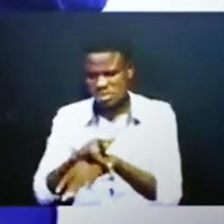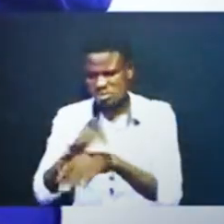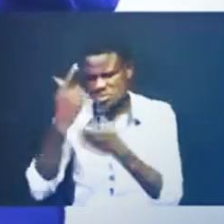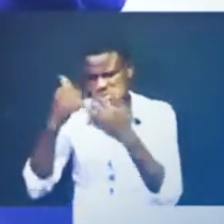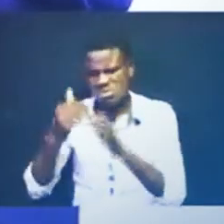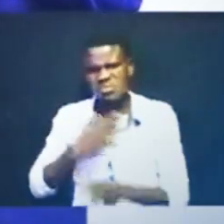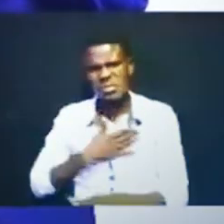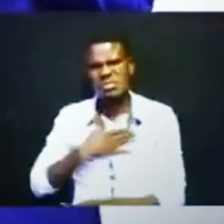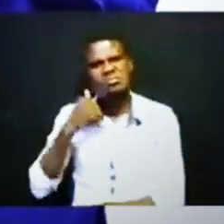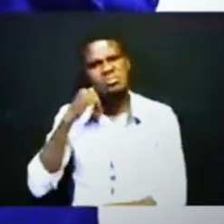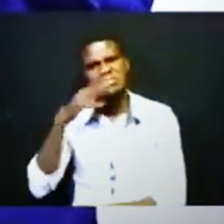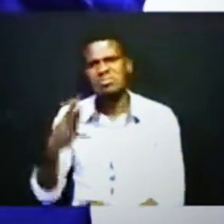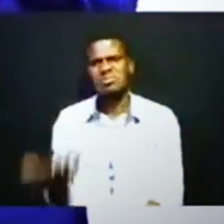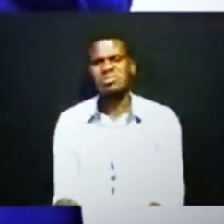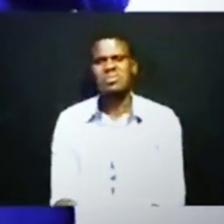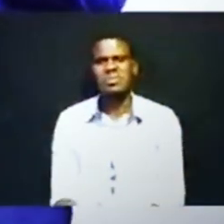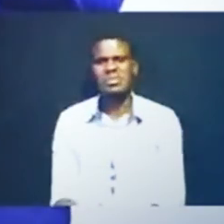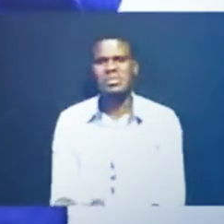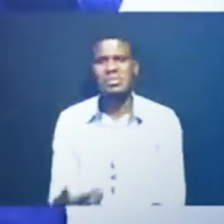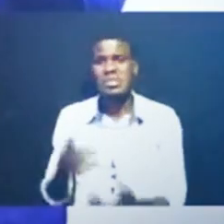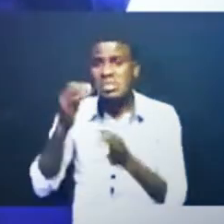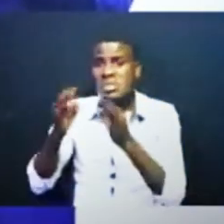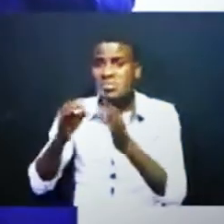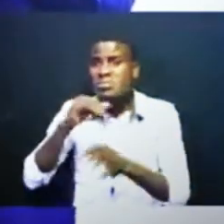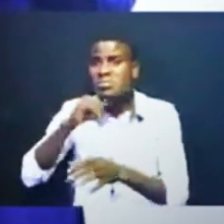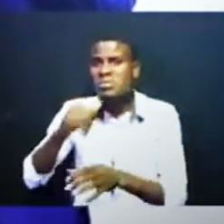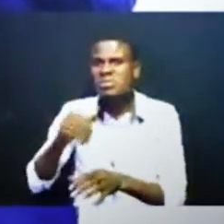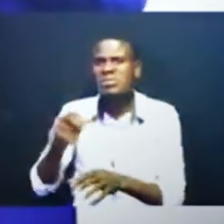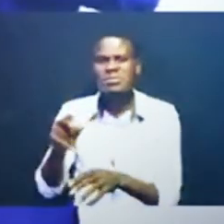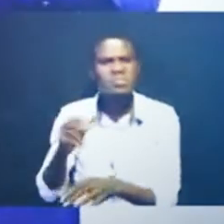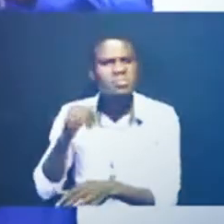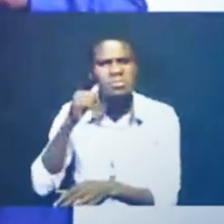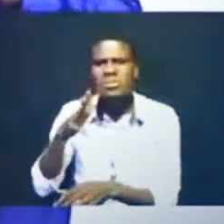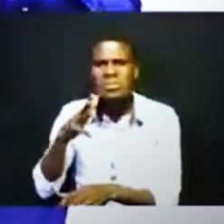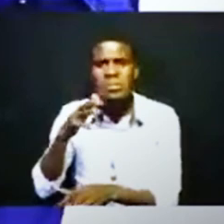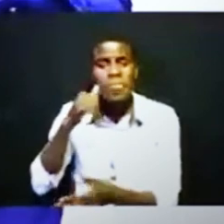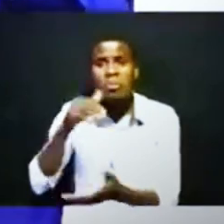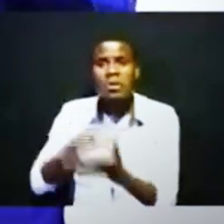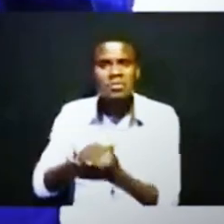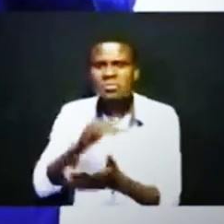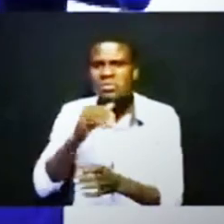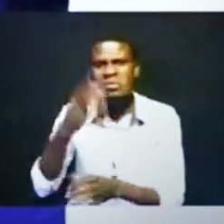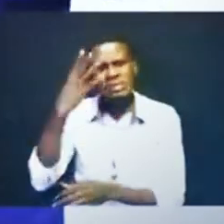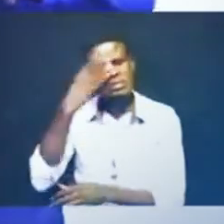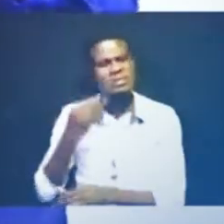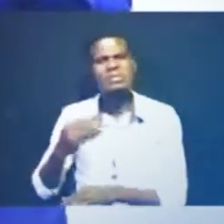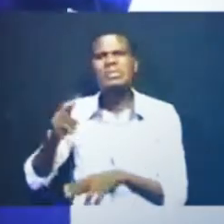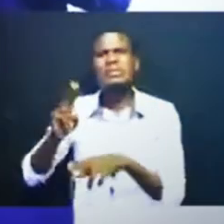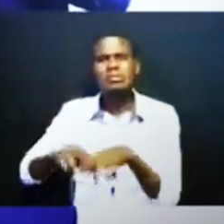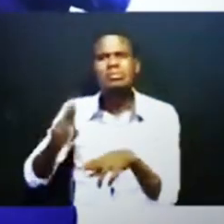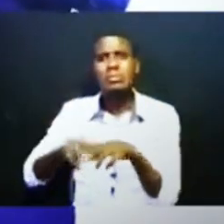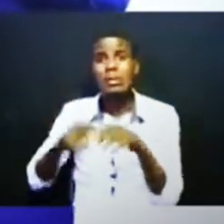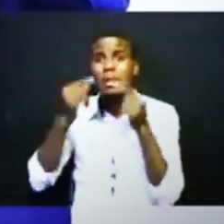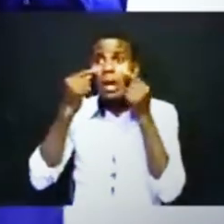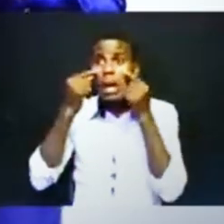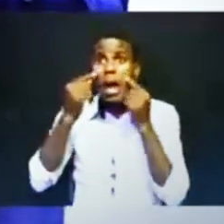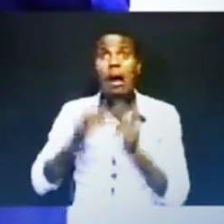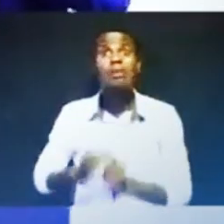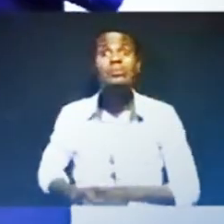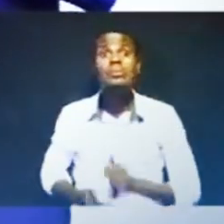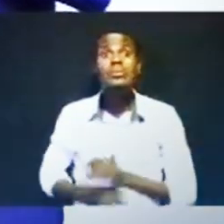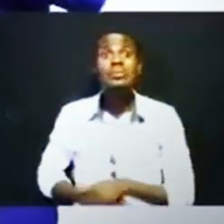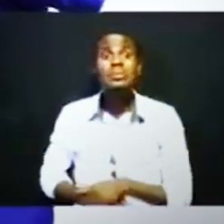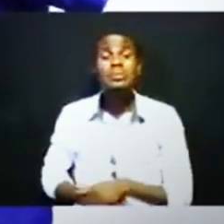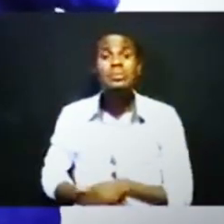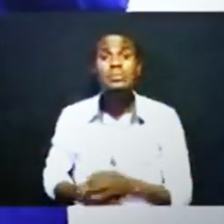staying vigil. Because of me. My minister says, "Oh yes, I know. The beer, I did a sample. Now, Papa, or Pentima could feel sense one person